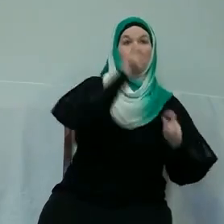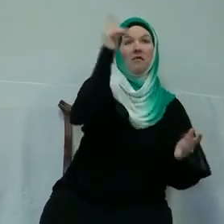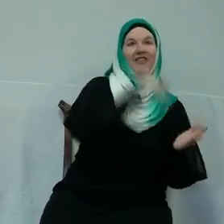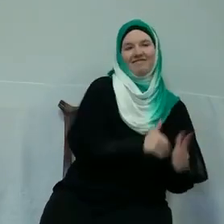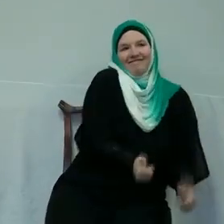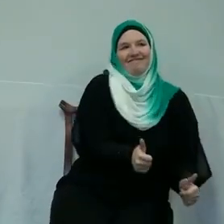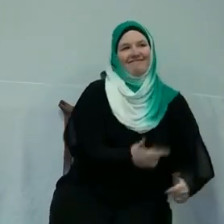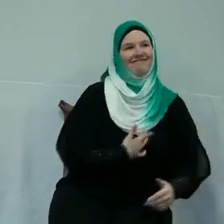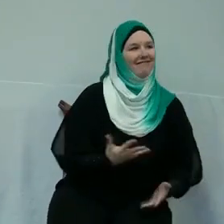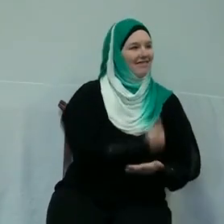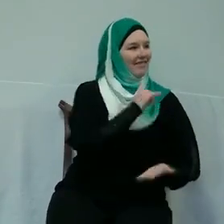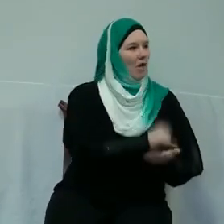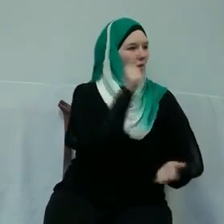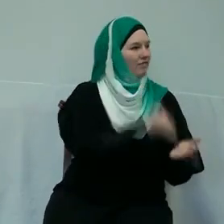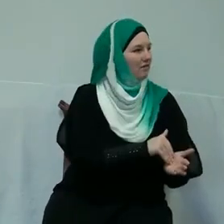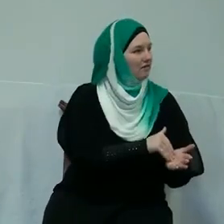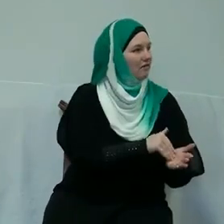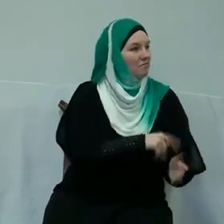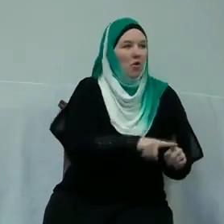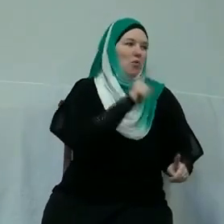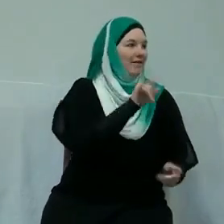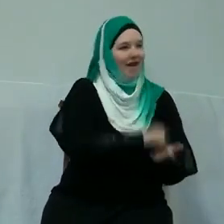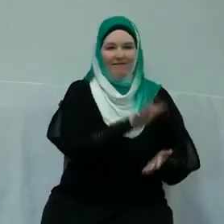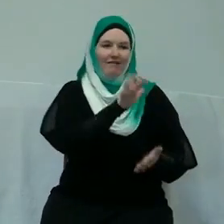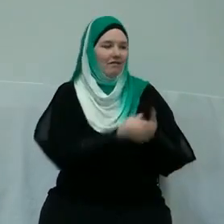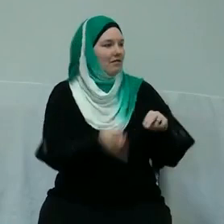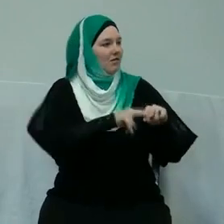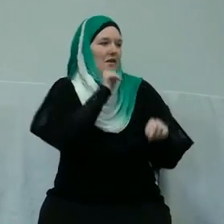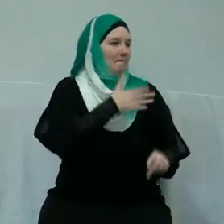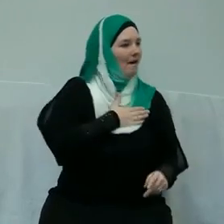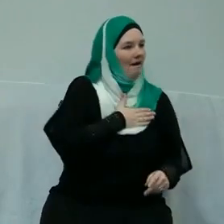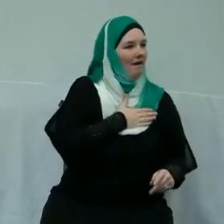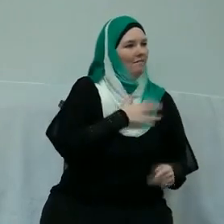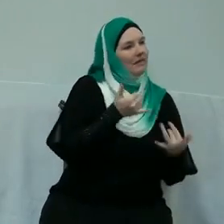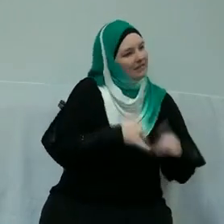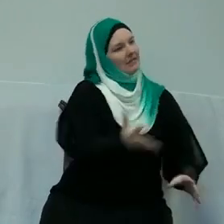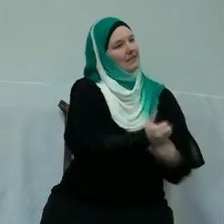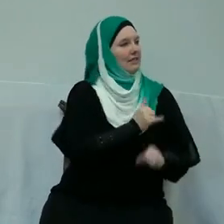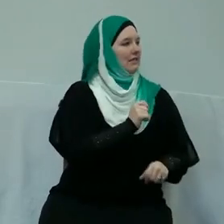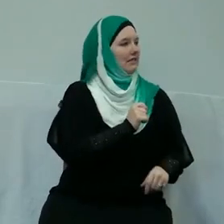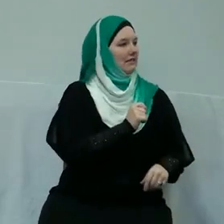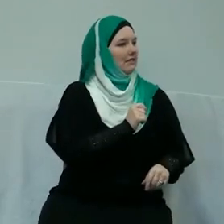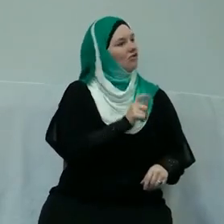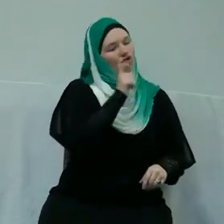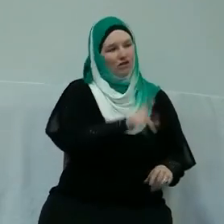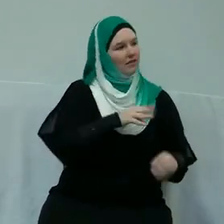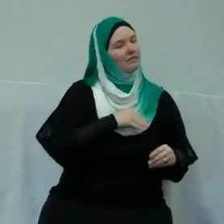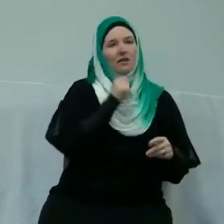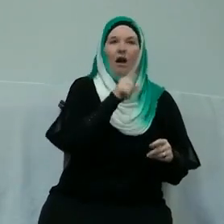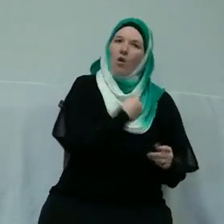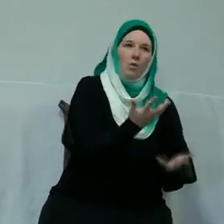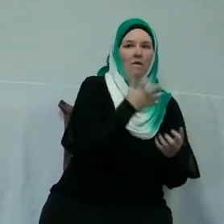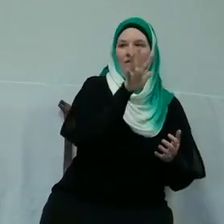and what is just, we will do justice even if it is against ourselves. or our interests or our parents or our